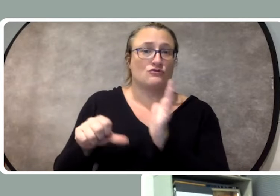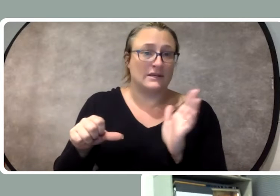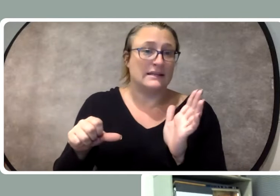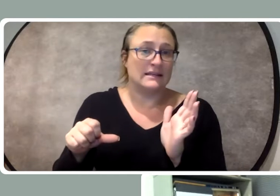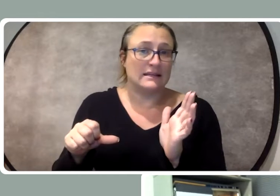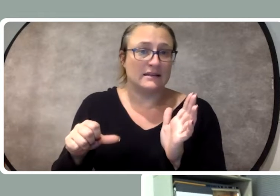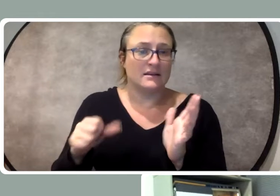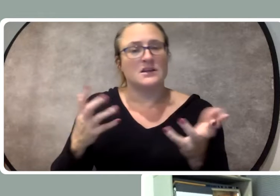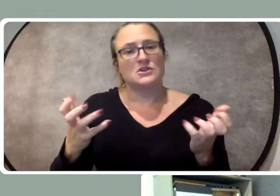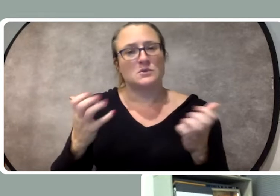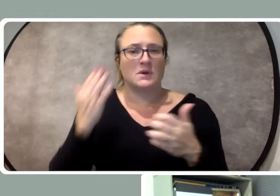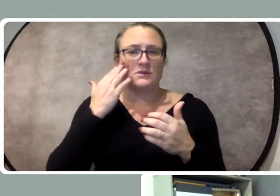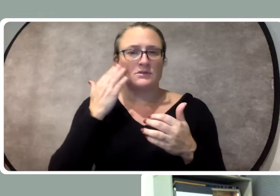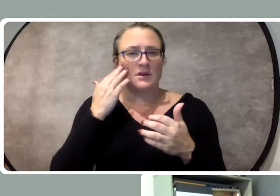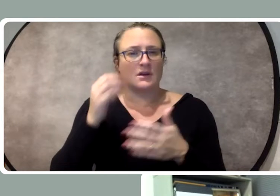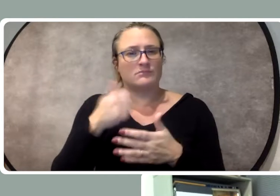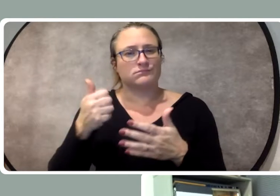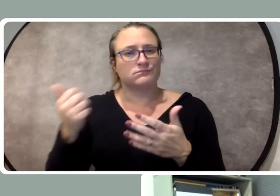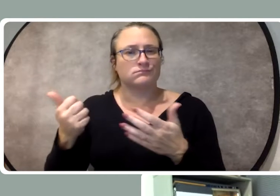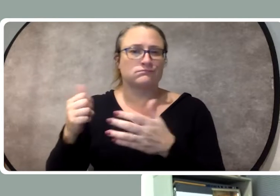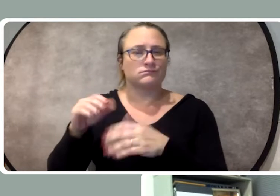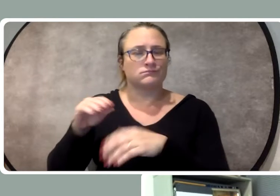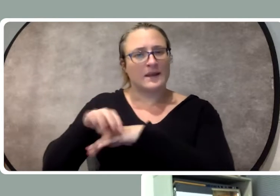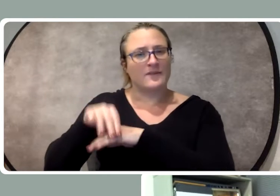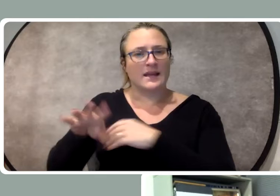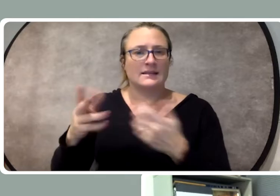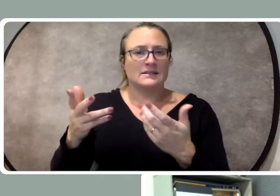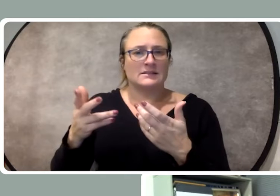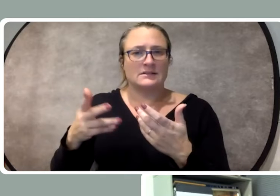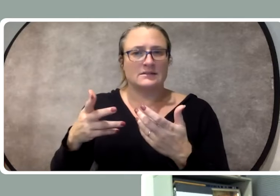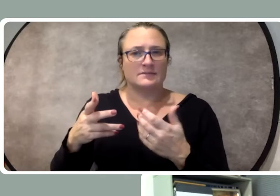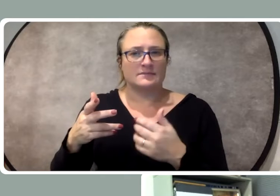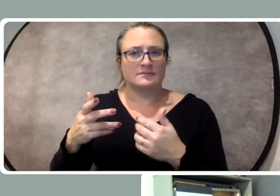is looking for advice about, in addition to